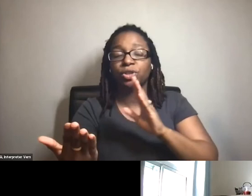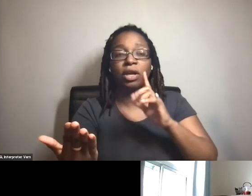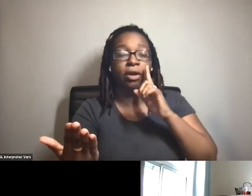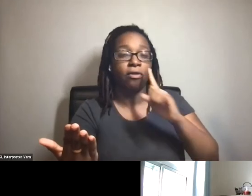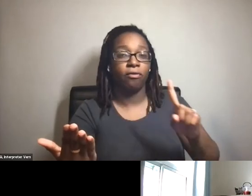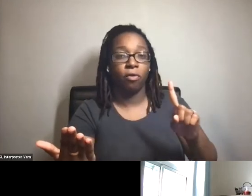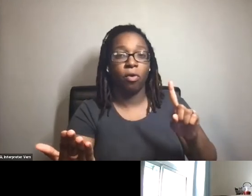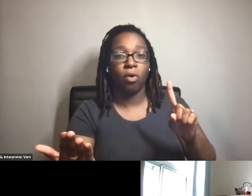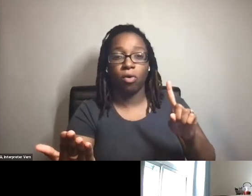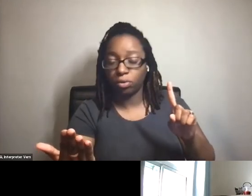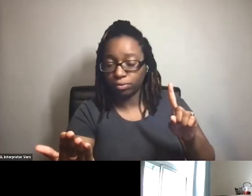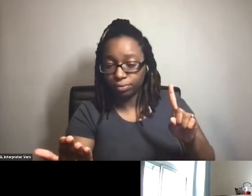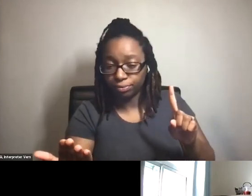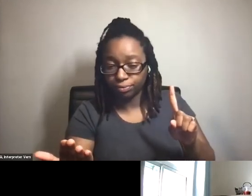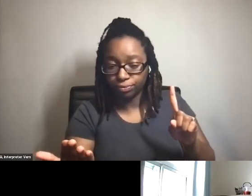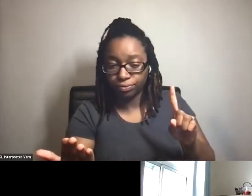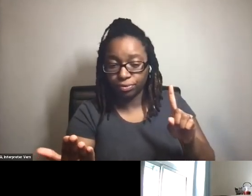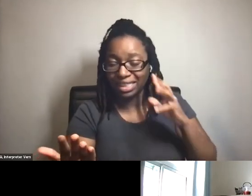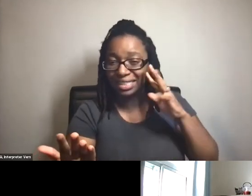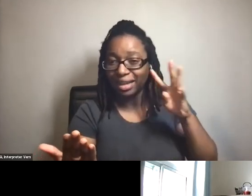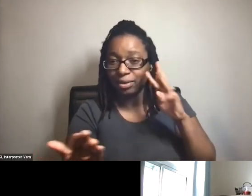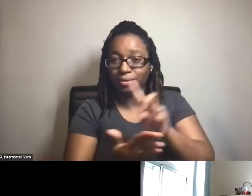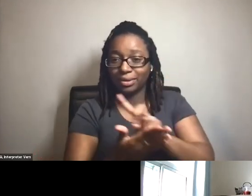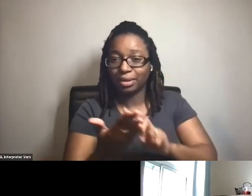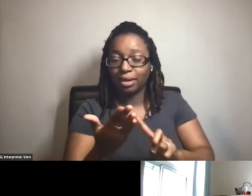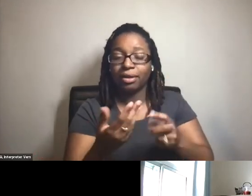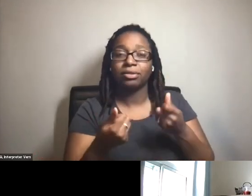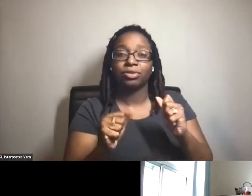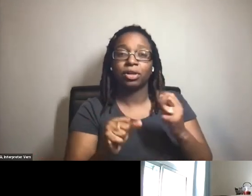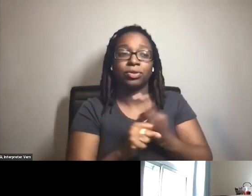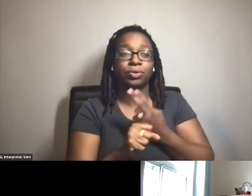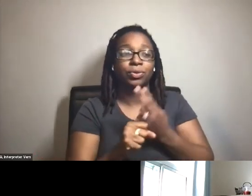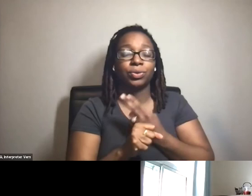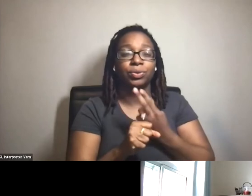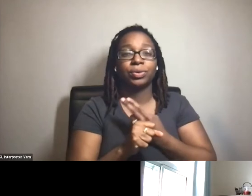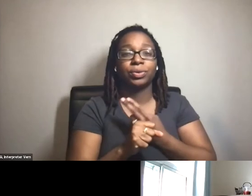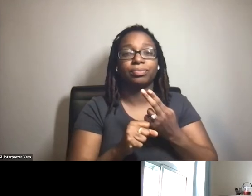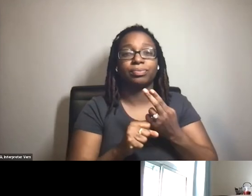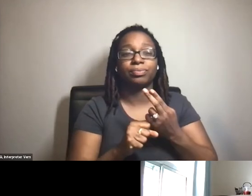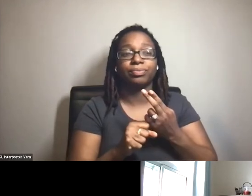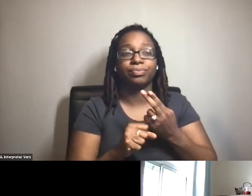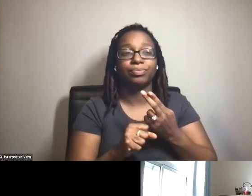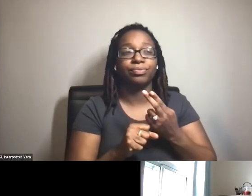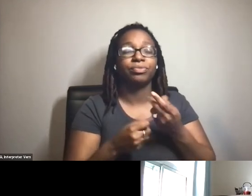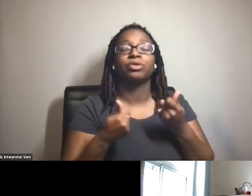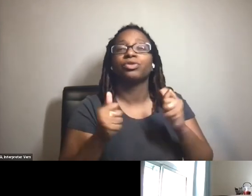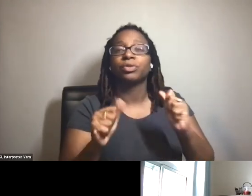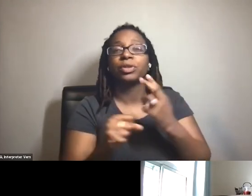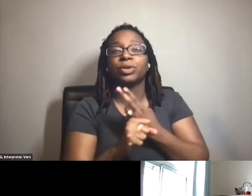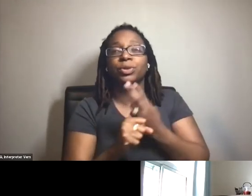sound design is to try and use different, try and use